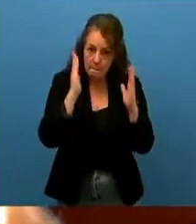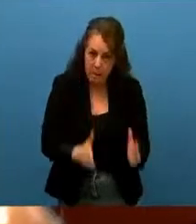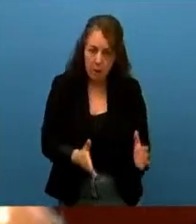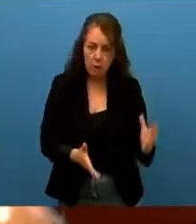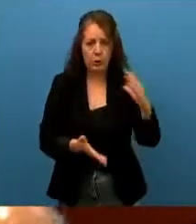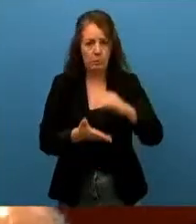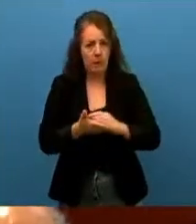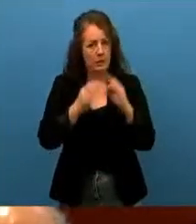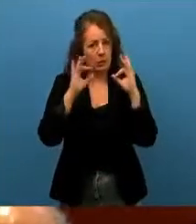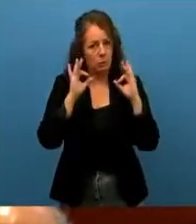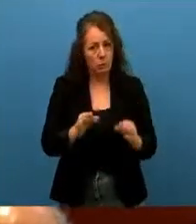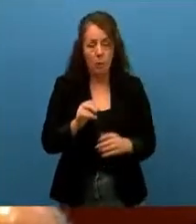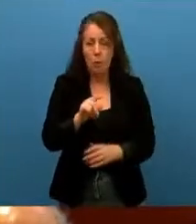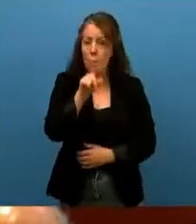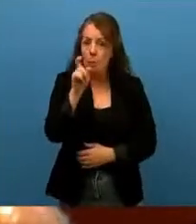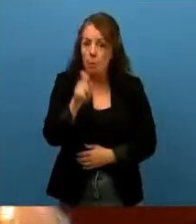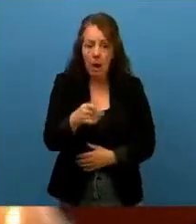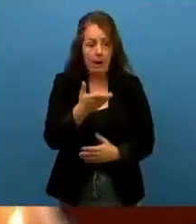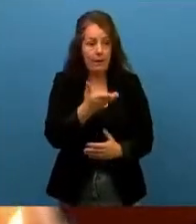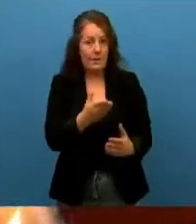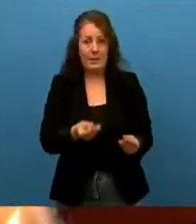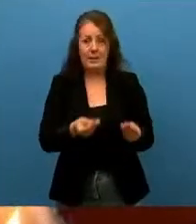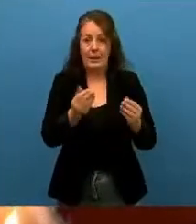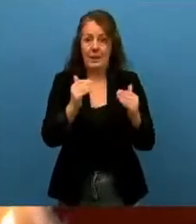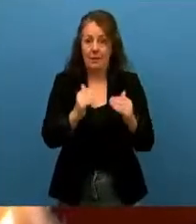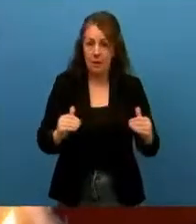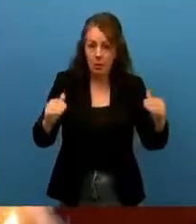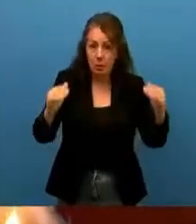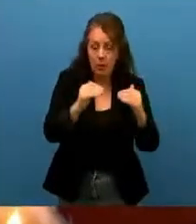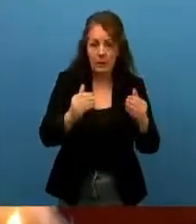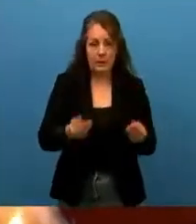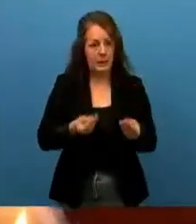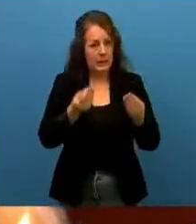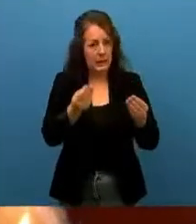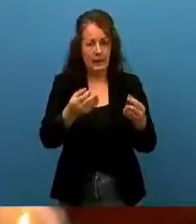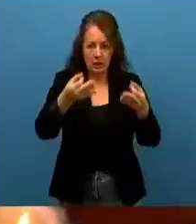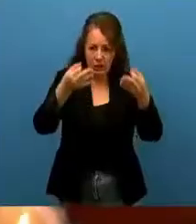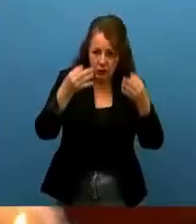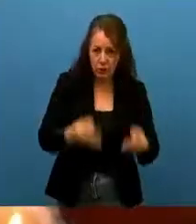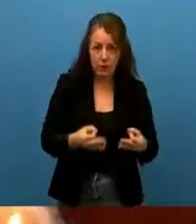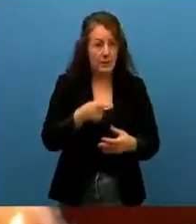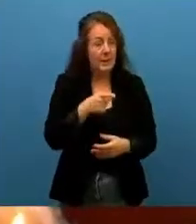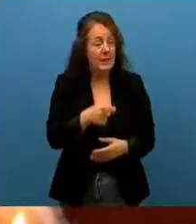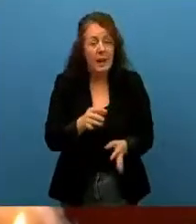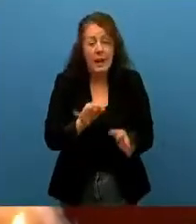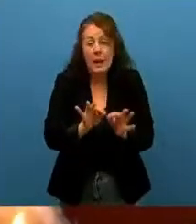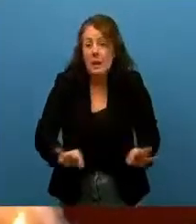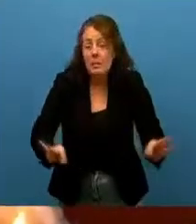right thing to do, it leads to better outcomes for all. I would like now to hand back to the Chair. Thank you.